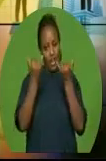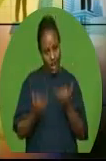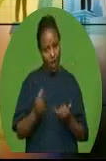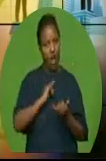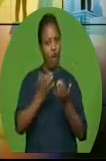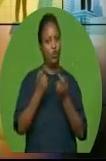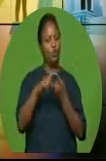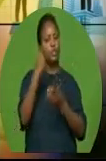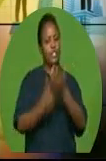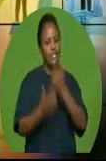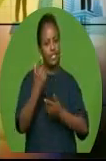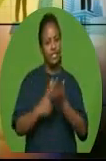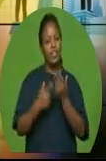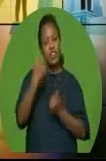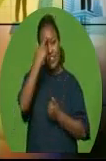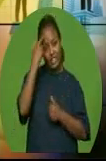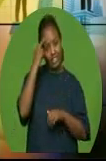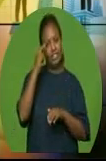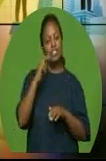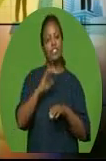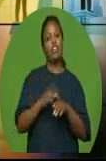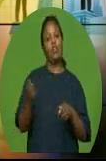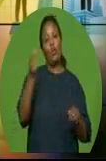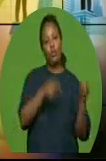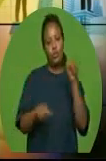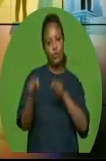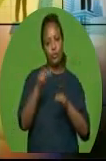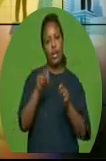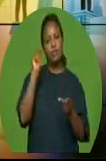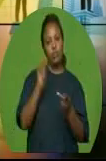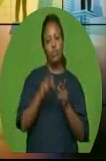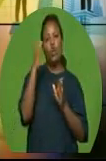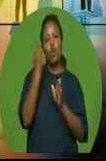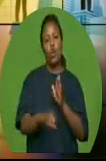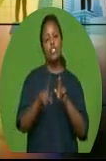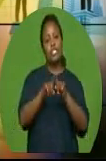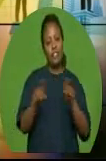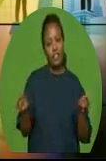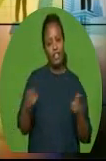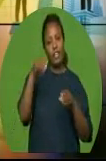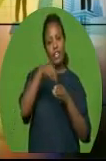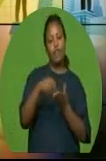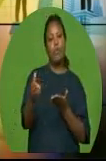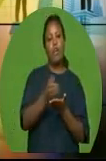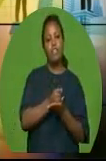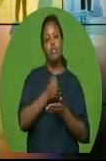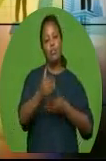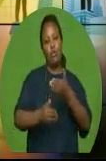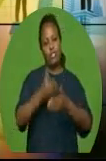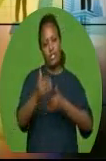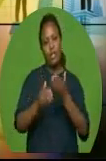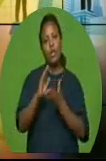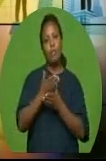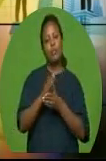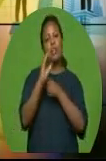Students, now I want you to discuss factors that contribute to absolute cost difference in